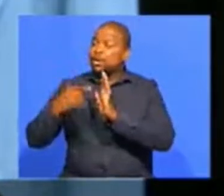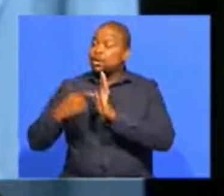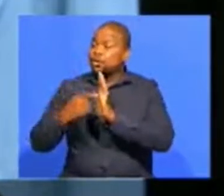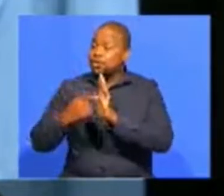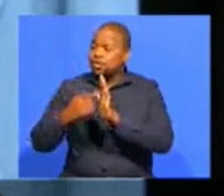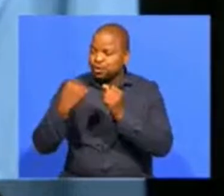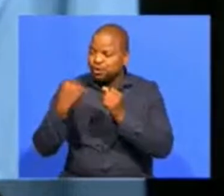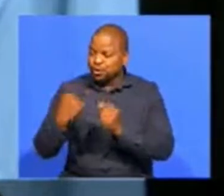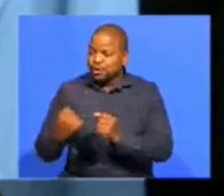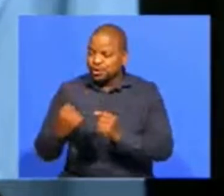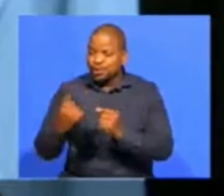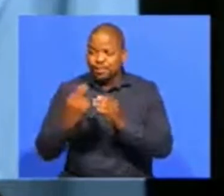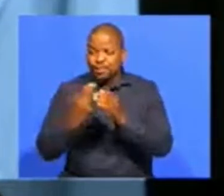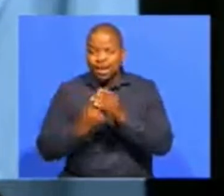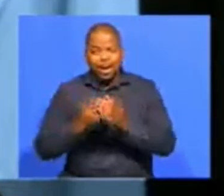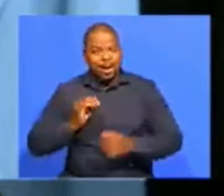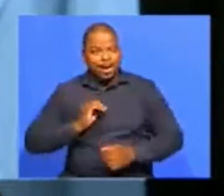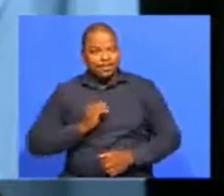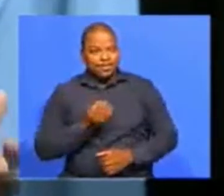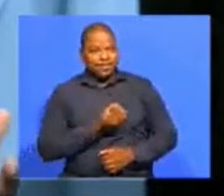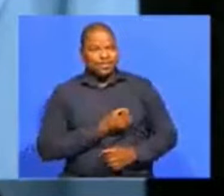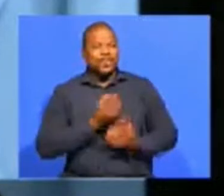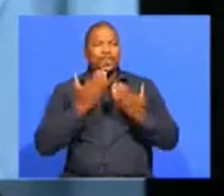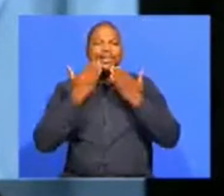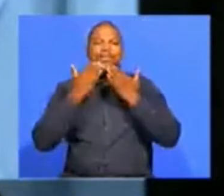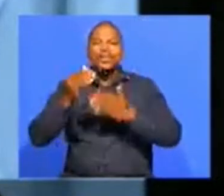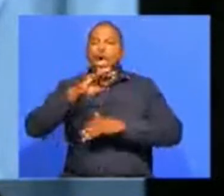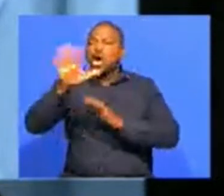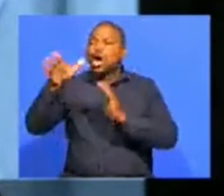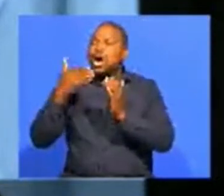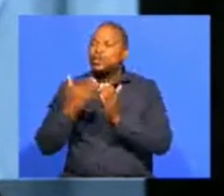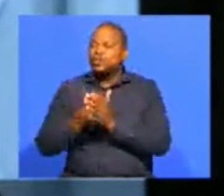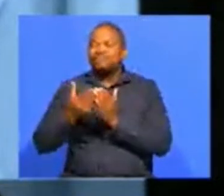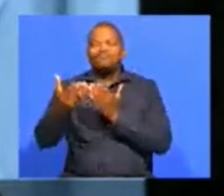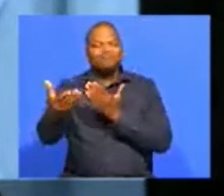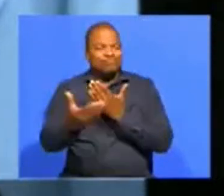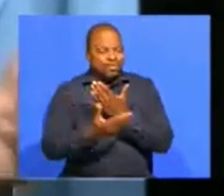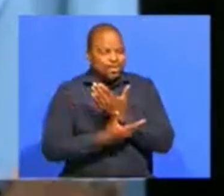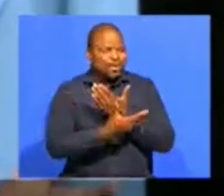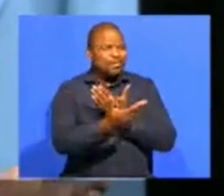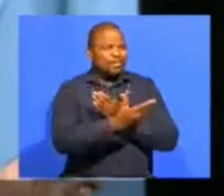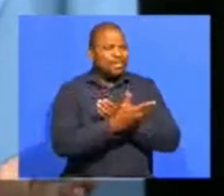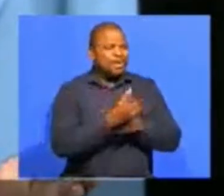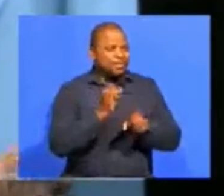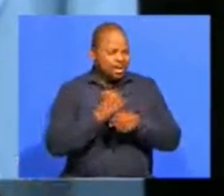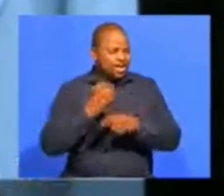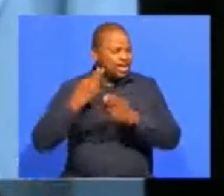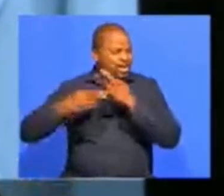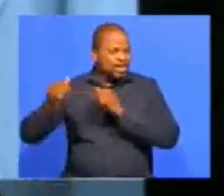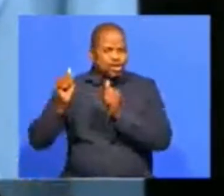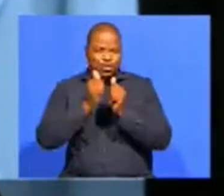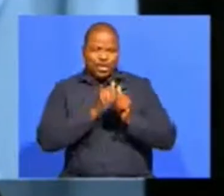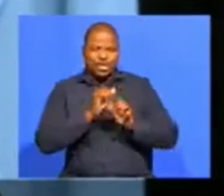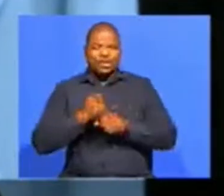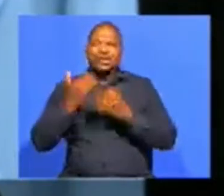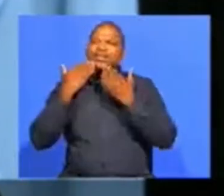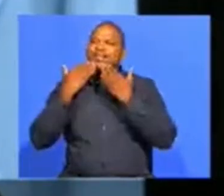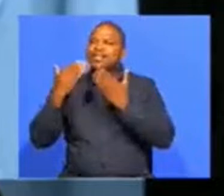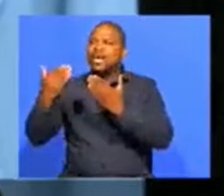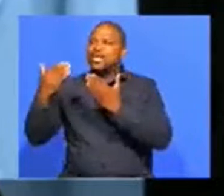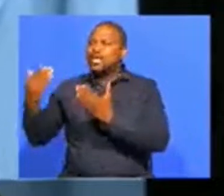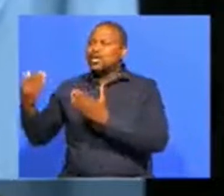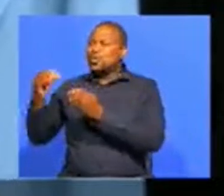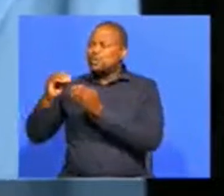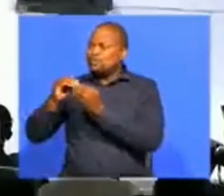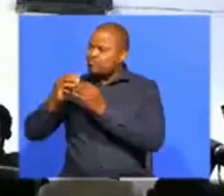to the strength of our partnership. I want to thank you all for the warm welcome. Let's make history together. Thank you very